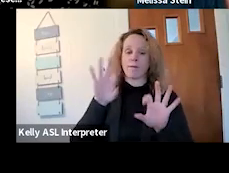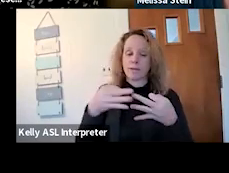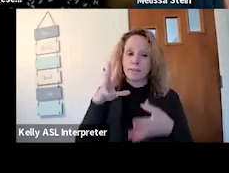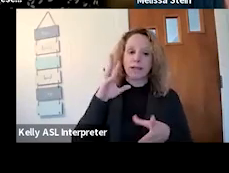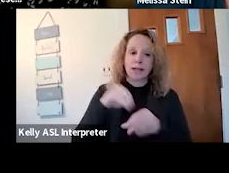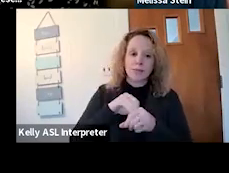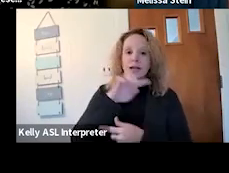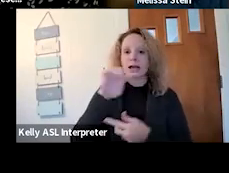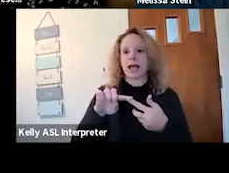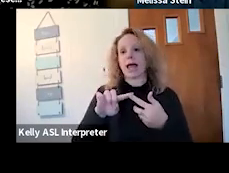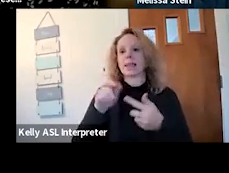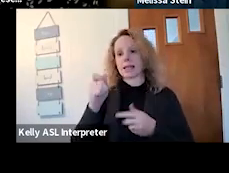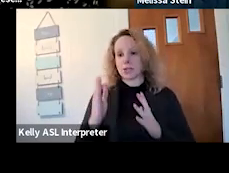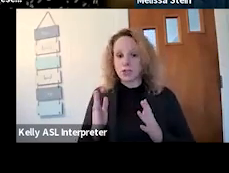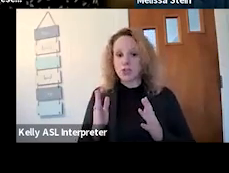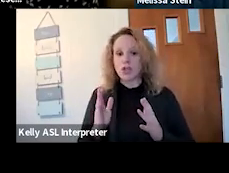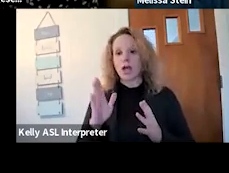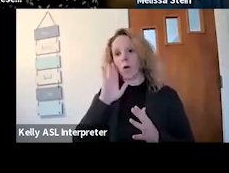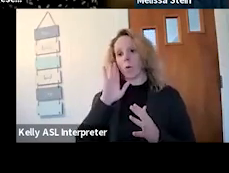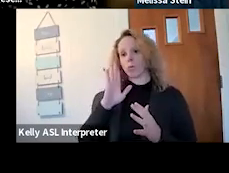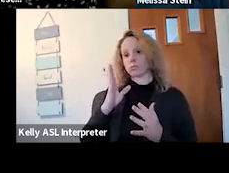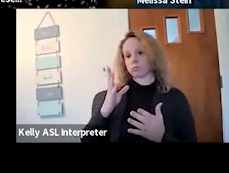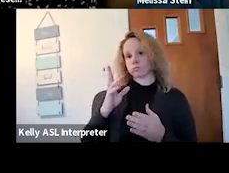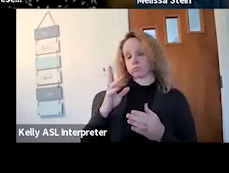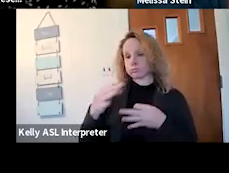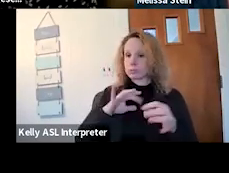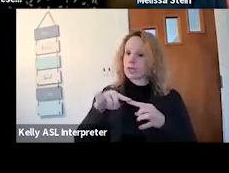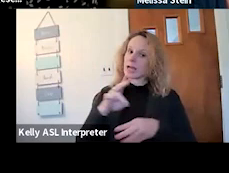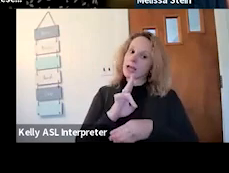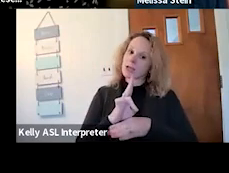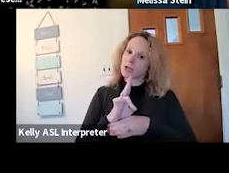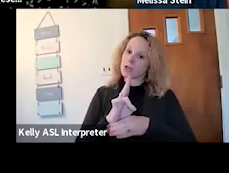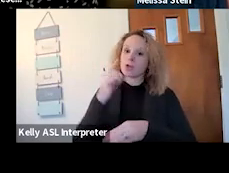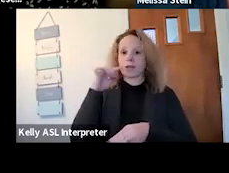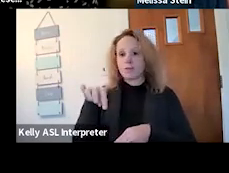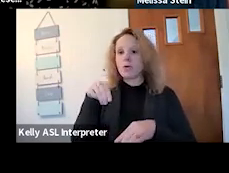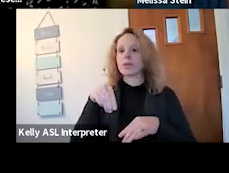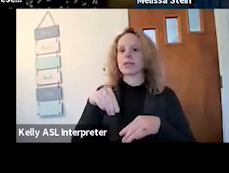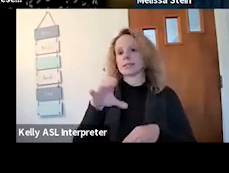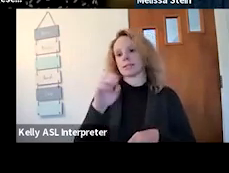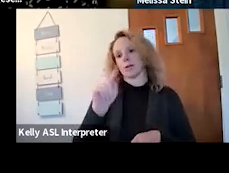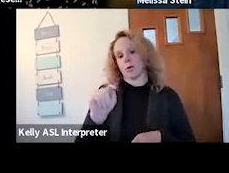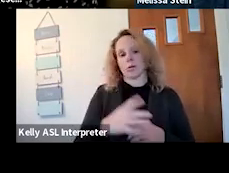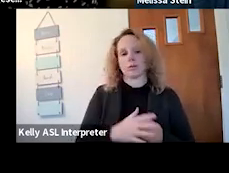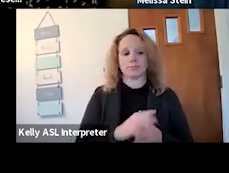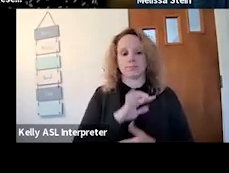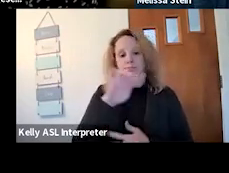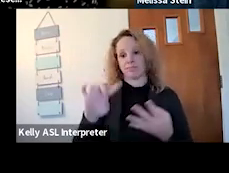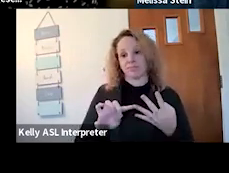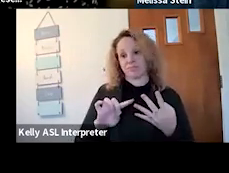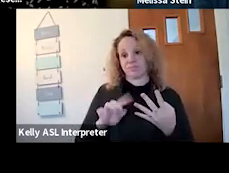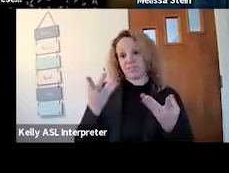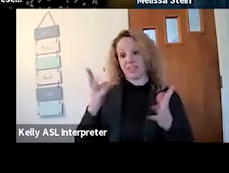Judge Verde will go into how they're using this in real time in practice in her courts. And then we'll end